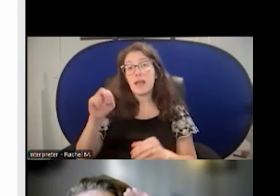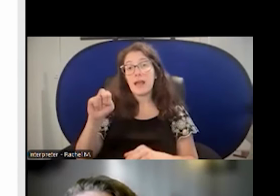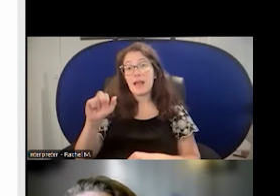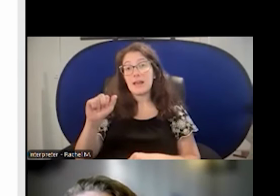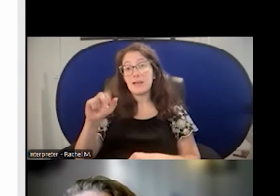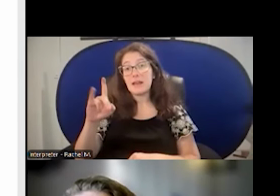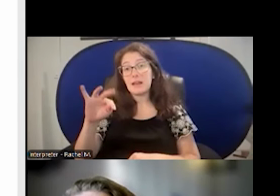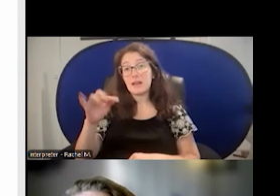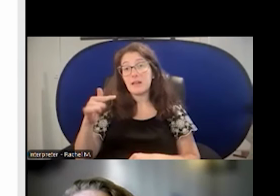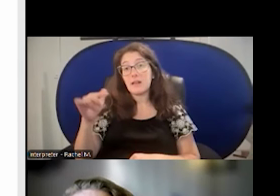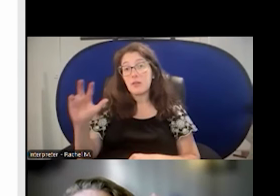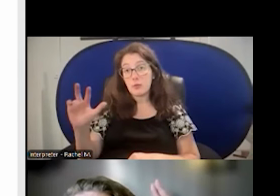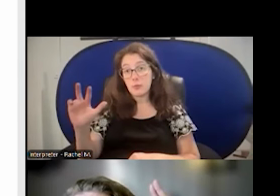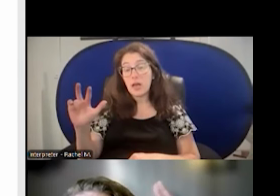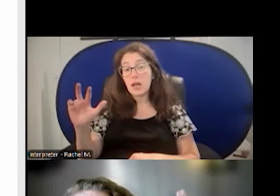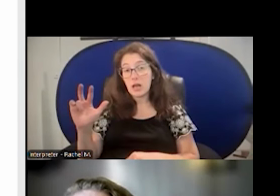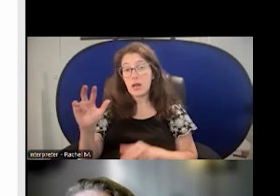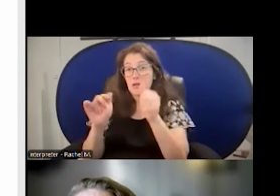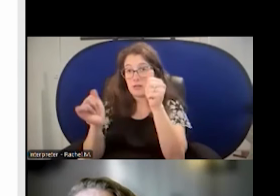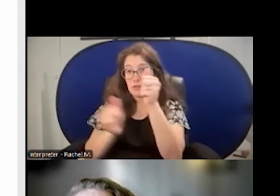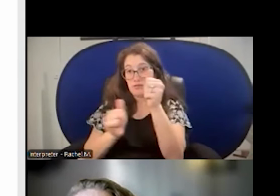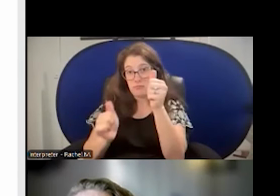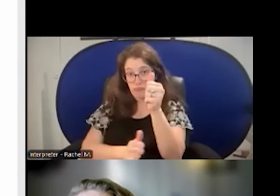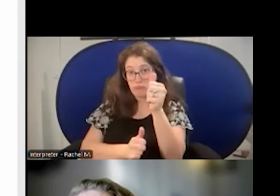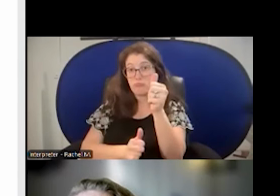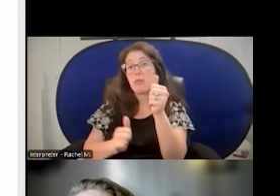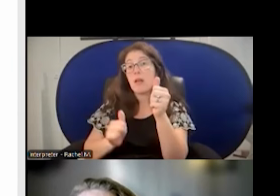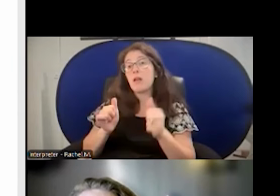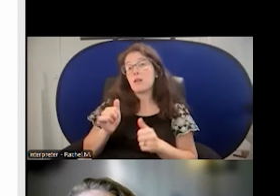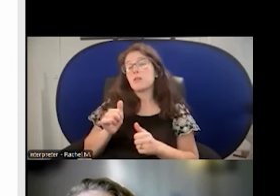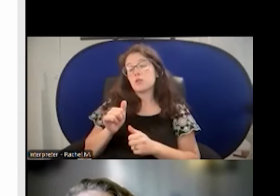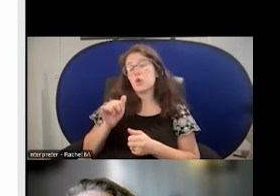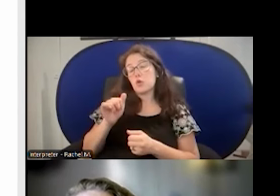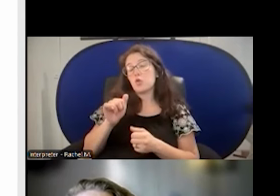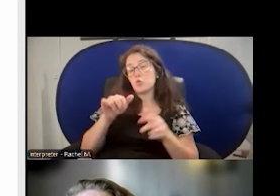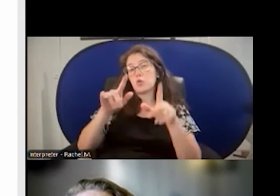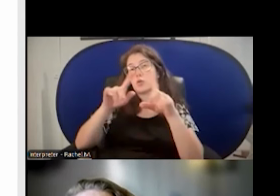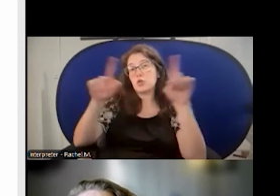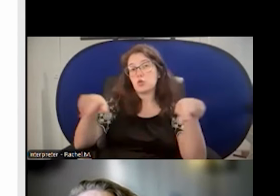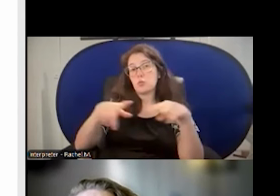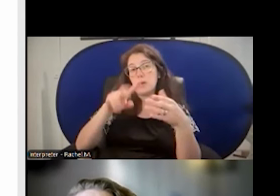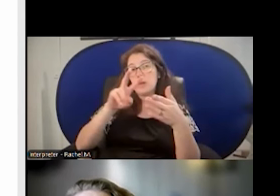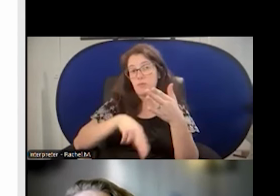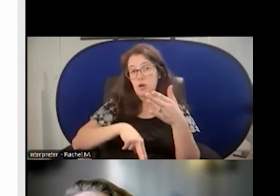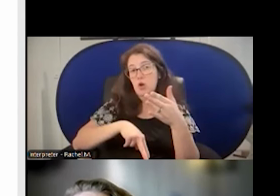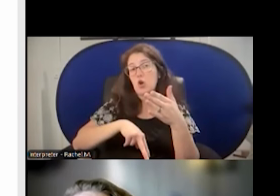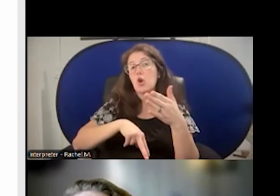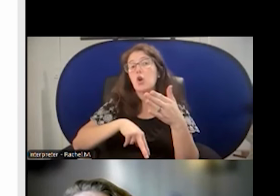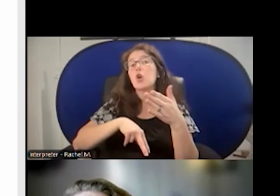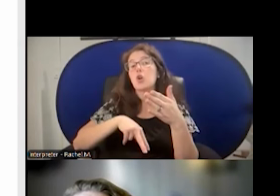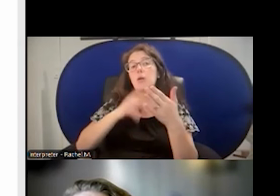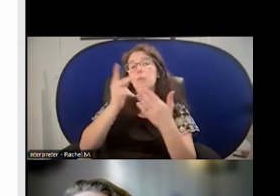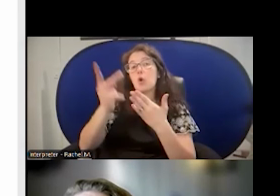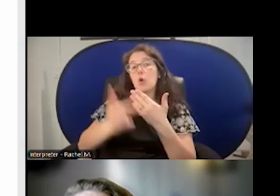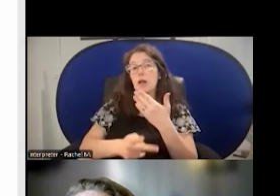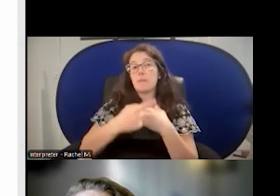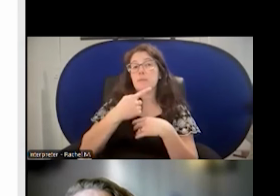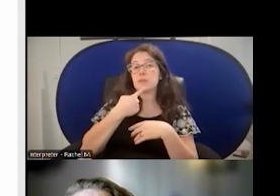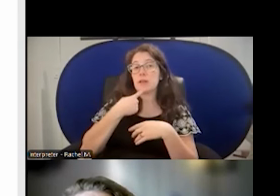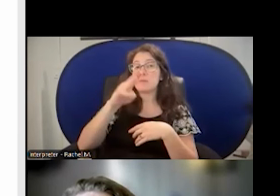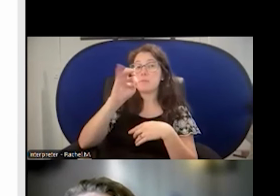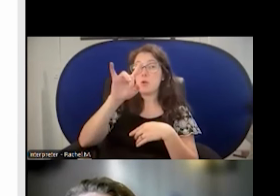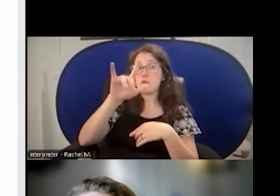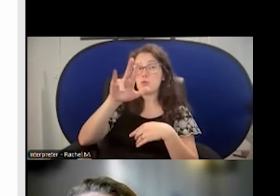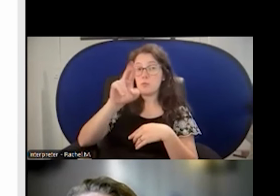they are correctly nested. That way the screen reader knows it's going to read module one overview. And if the person who is working their way through